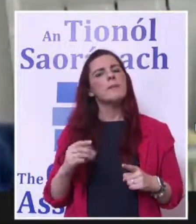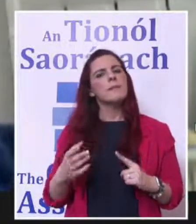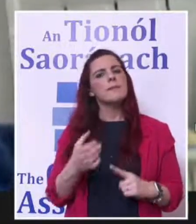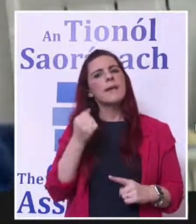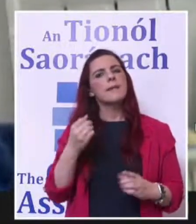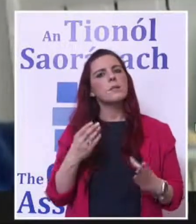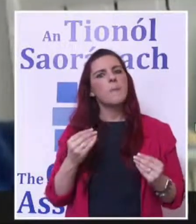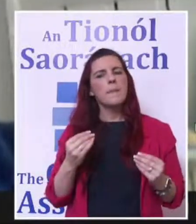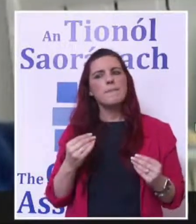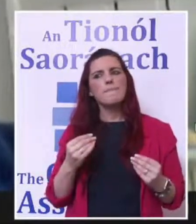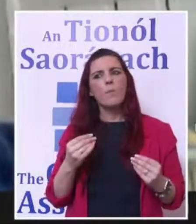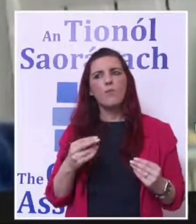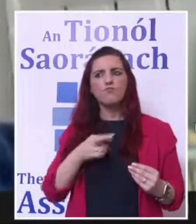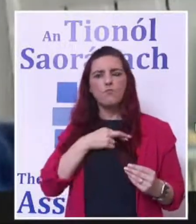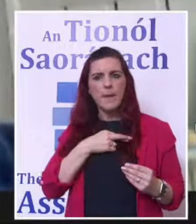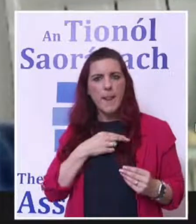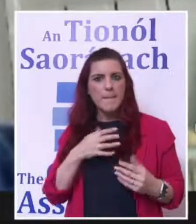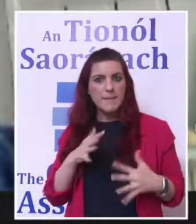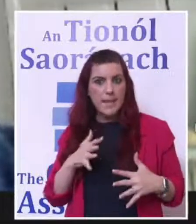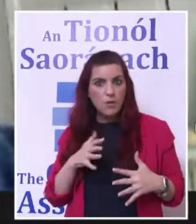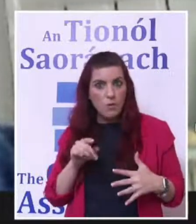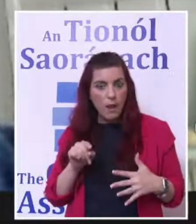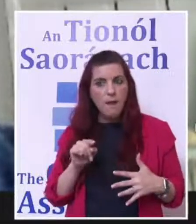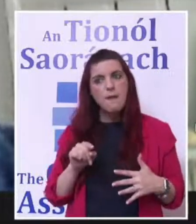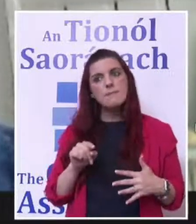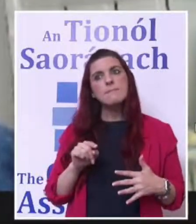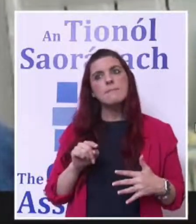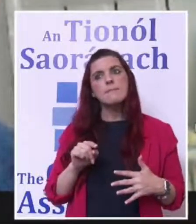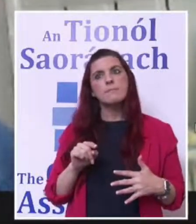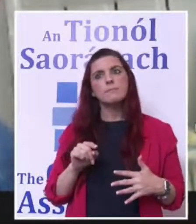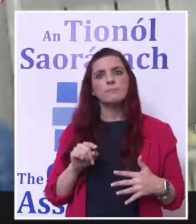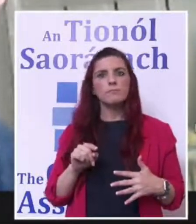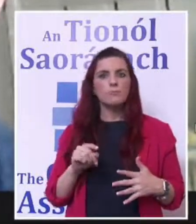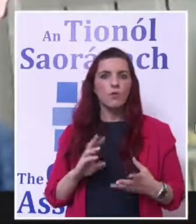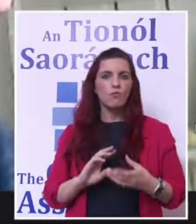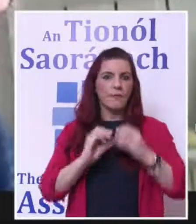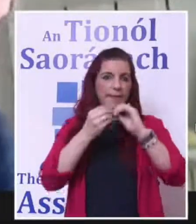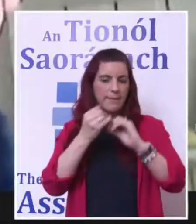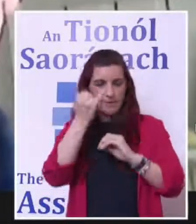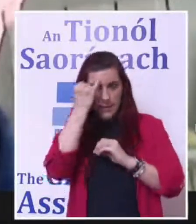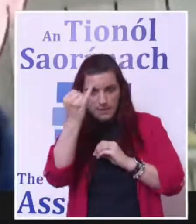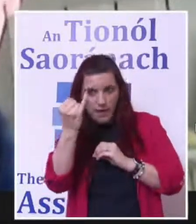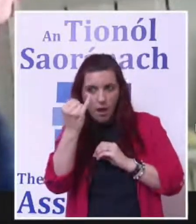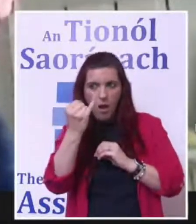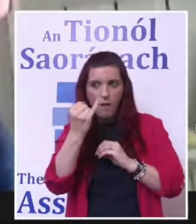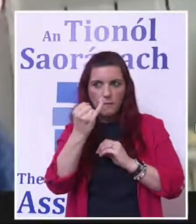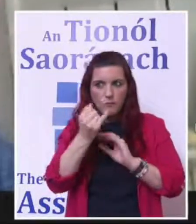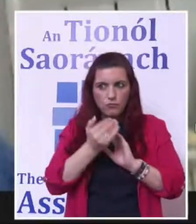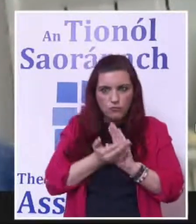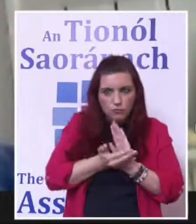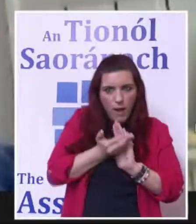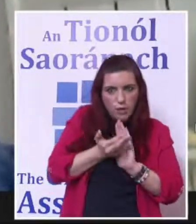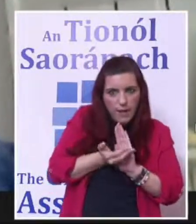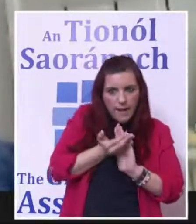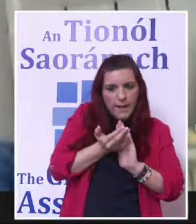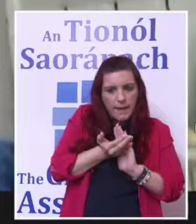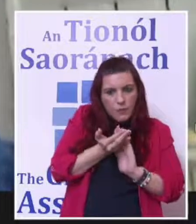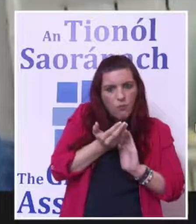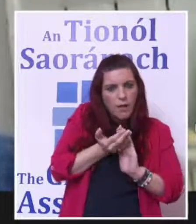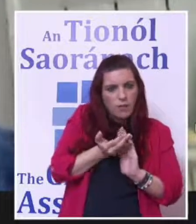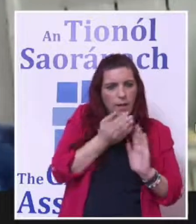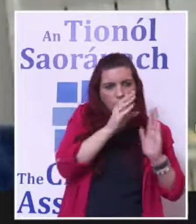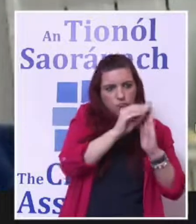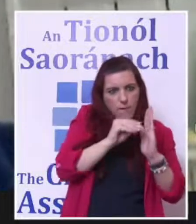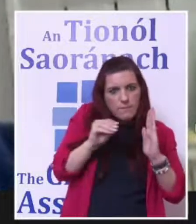really tangible and creating that idea of gradually beginning to